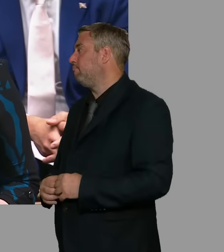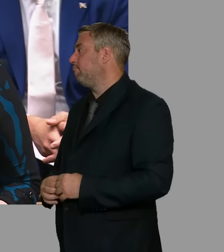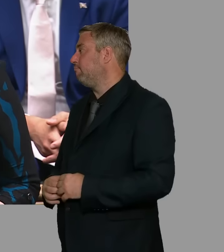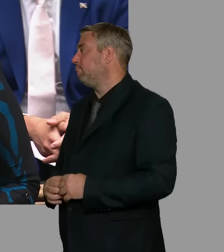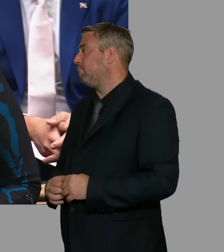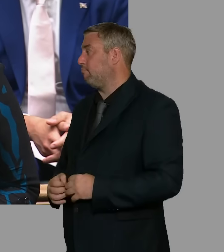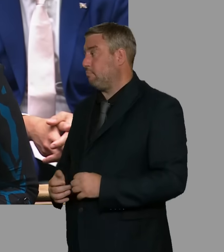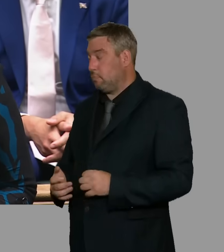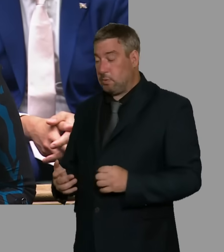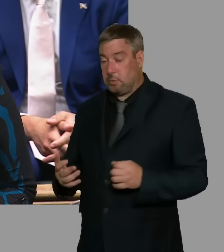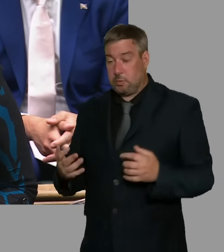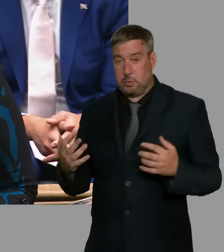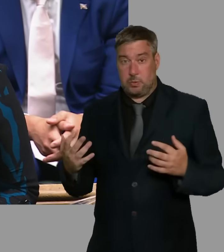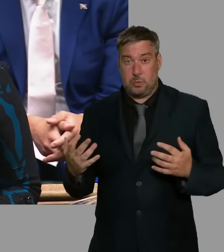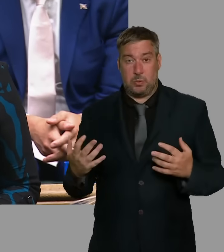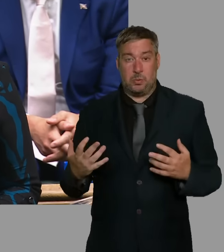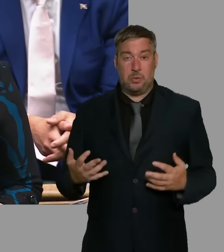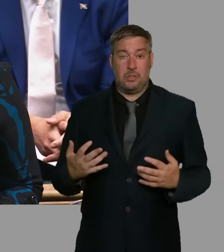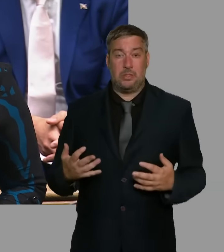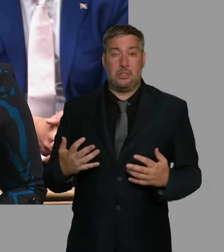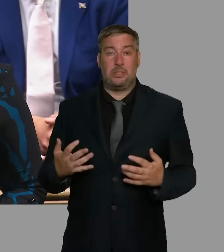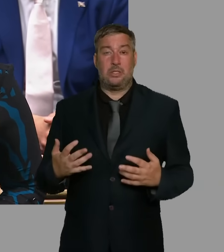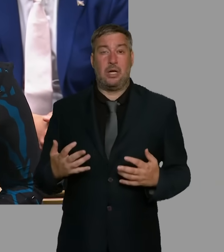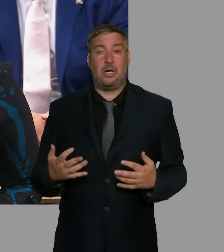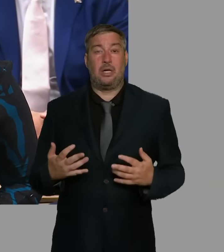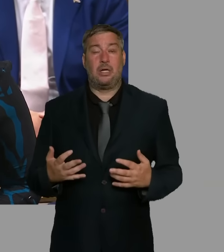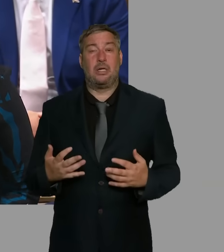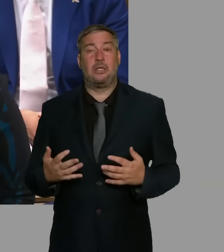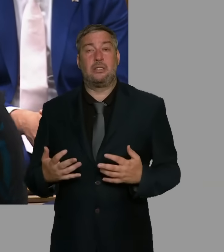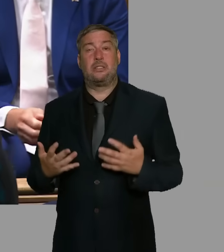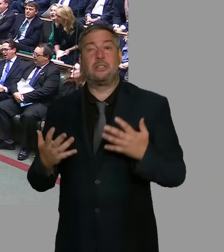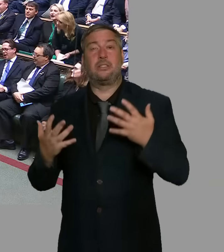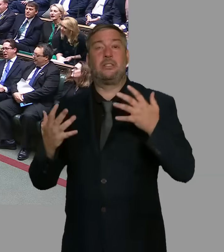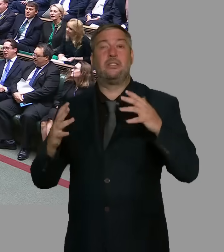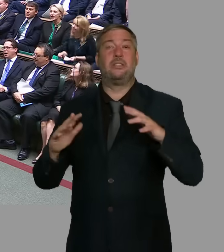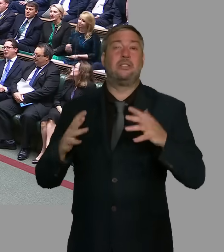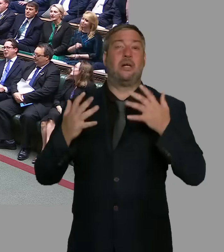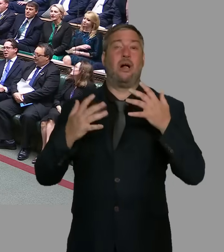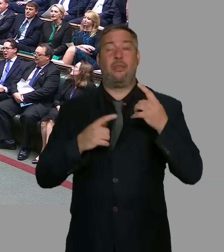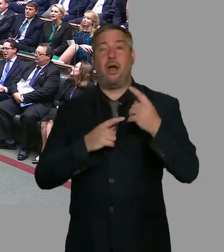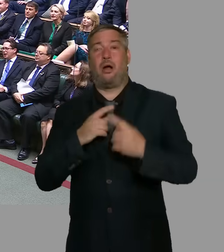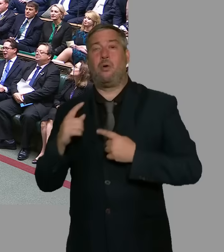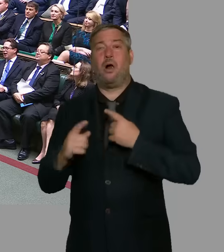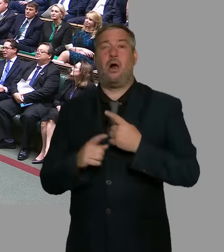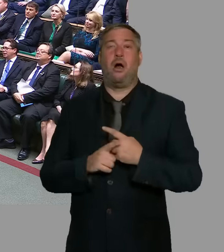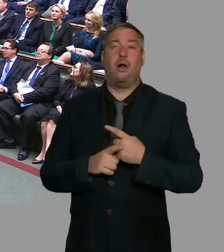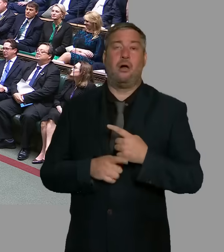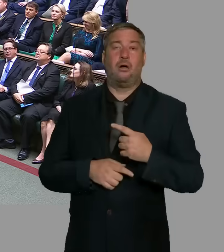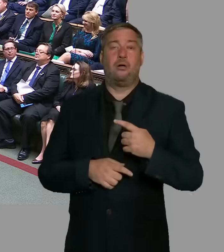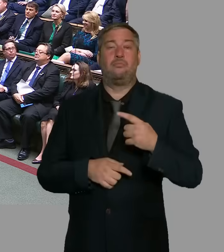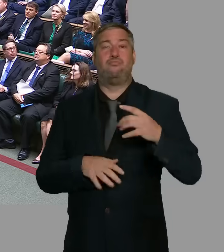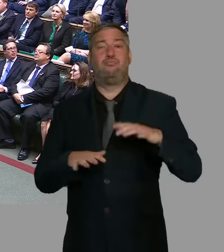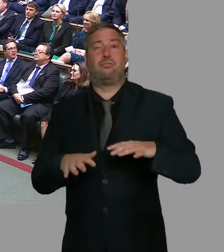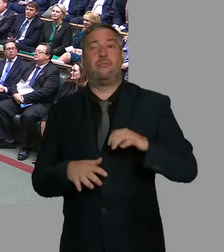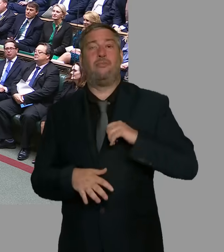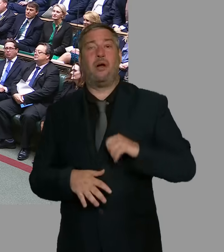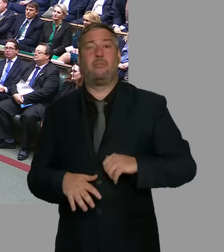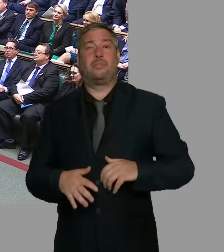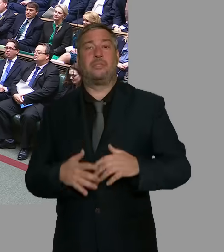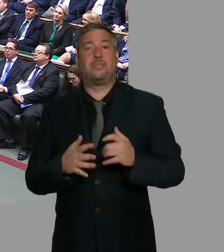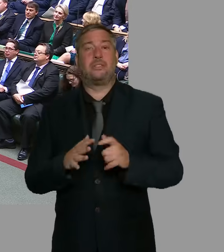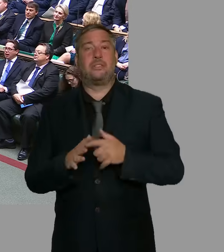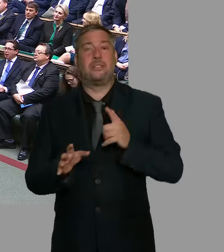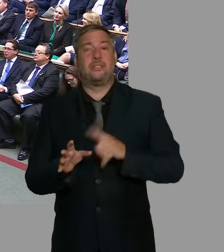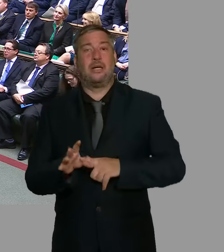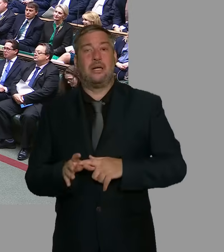he reset his relationship with our farmers and reverse the family farm tax? Well, Mr. Speaker, let me tell you